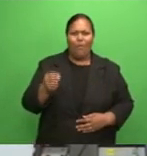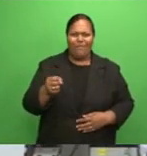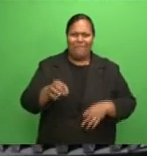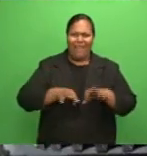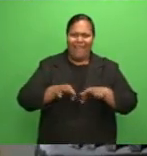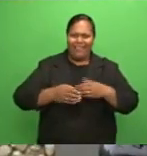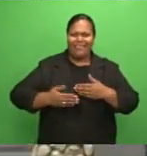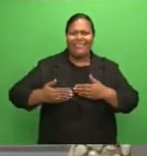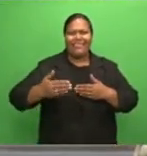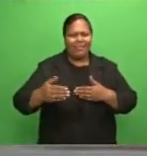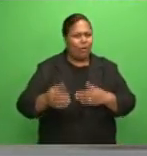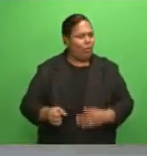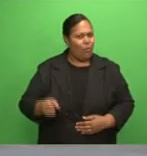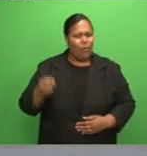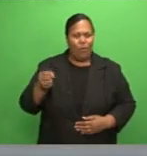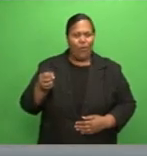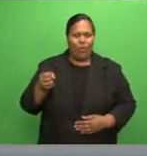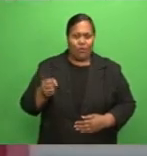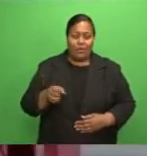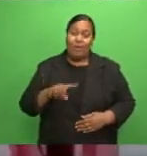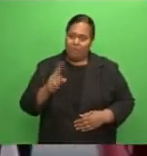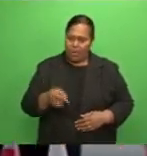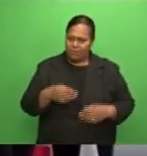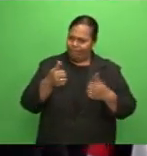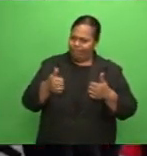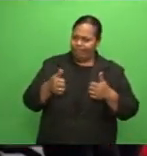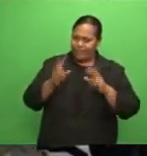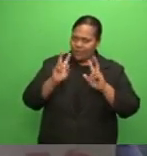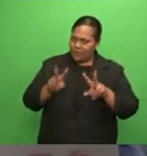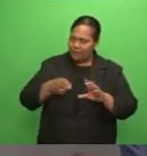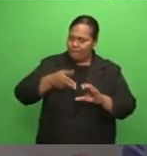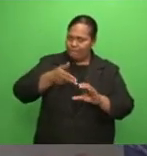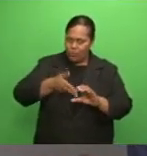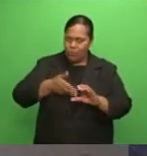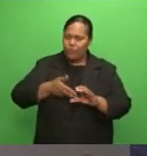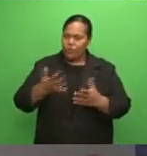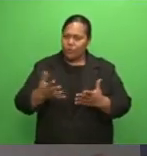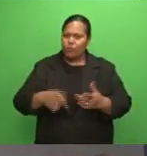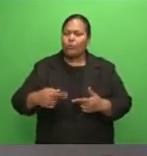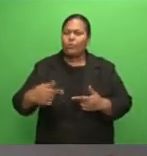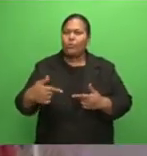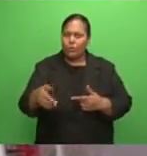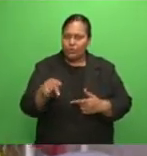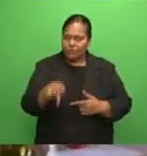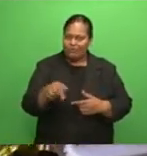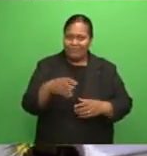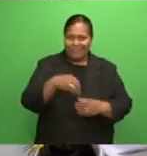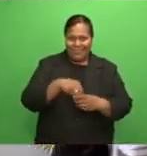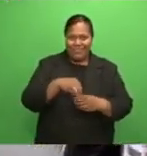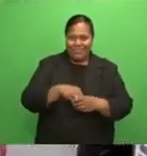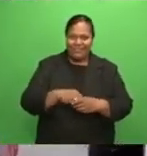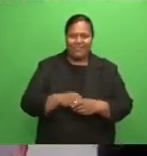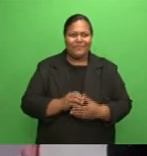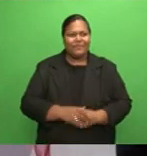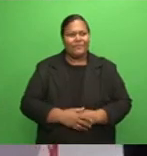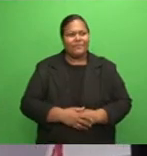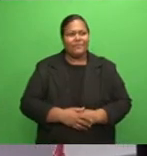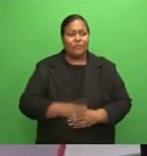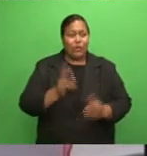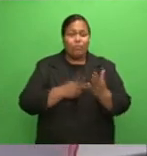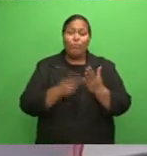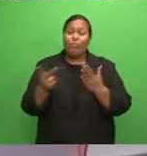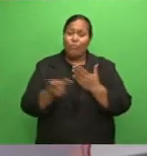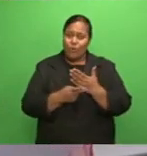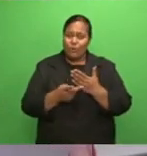says it is encouraging to see Total continuing to invest in its brand and its people. He says this project is part of Total's 8